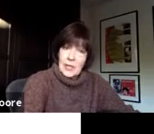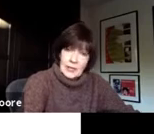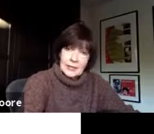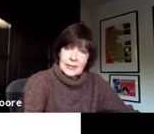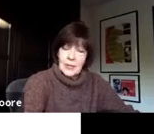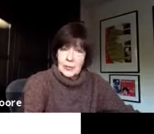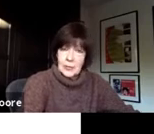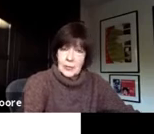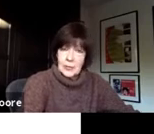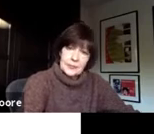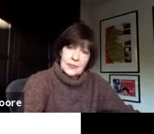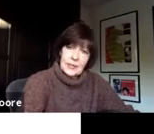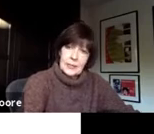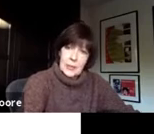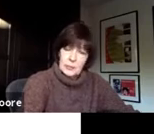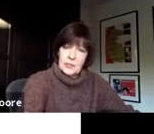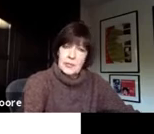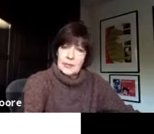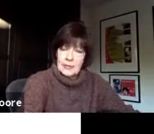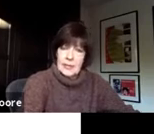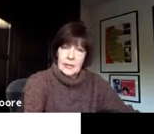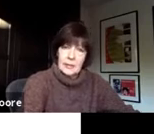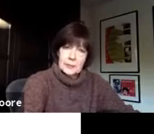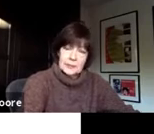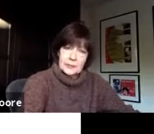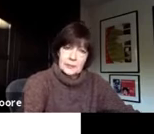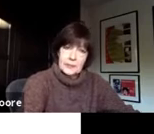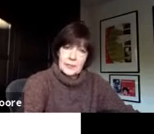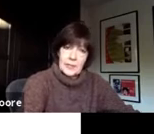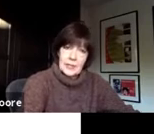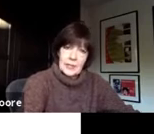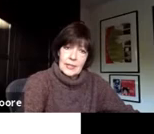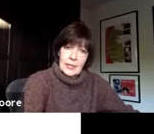able to hug and hold and comfort and care.